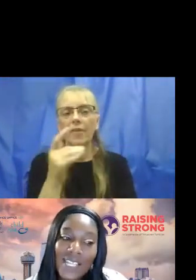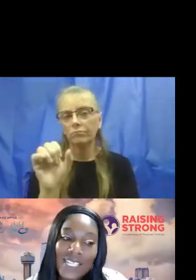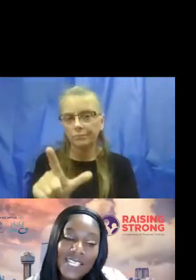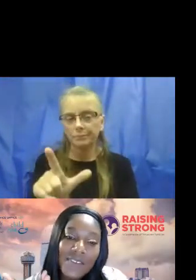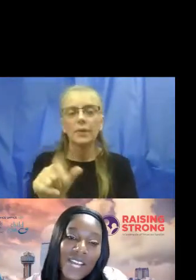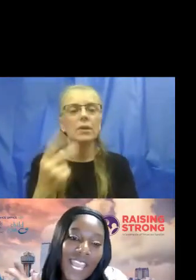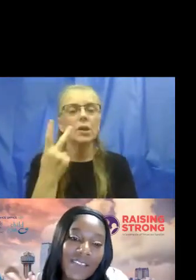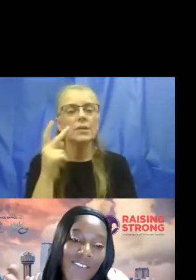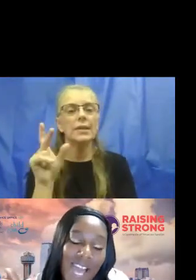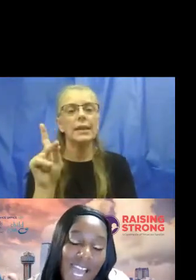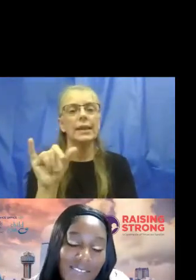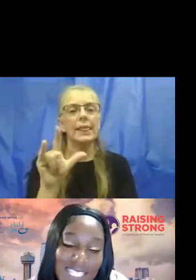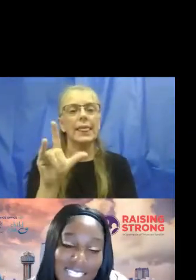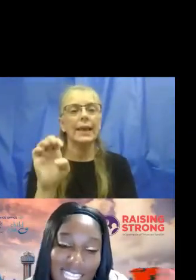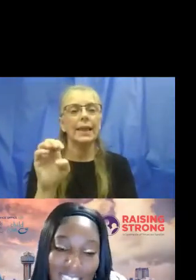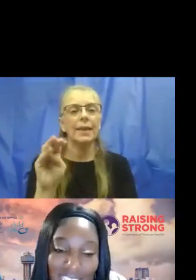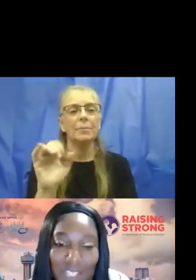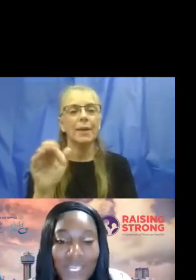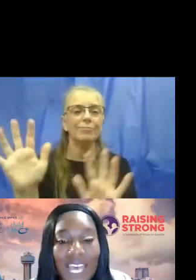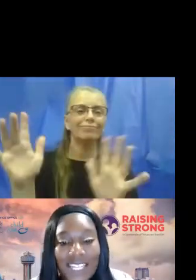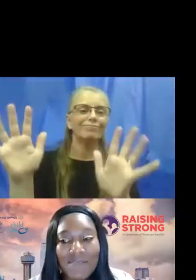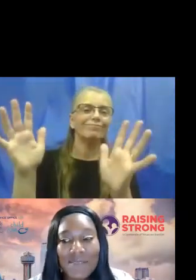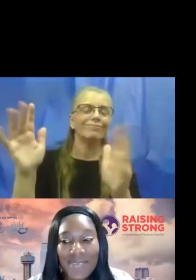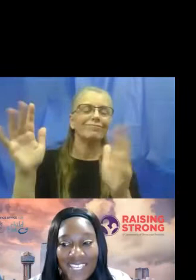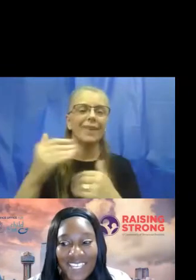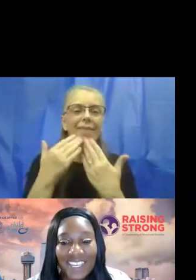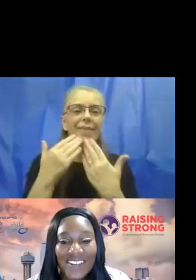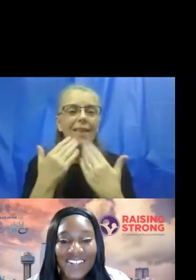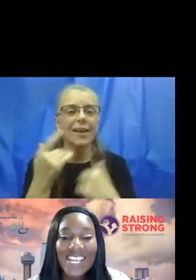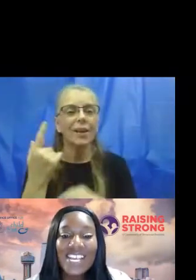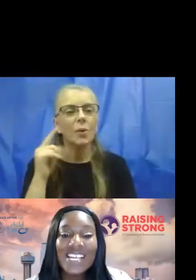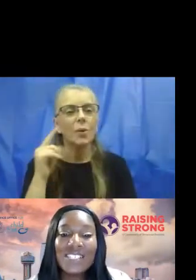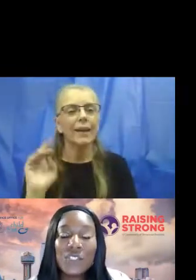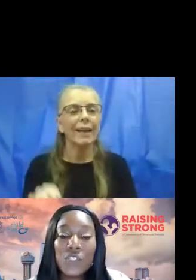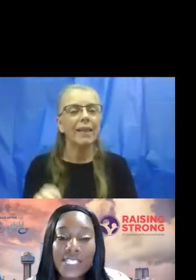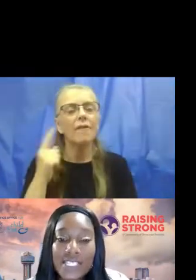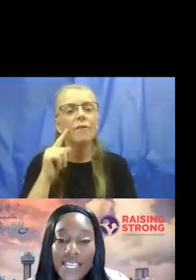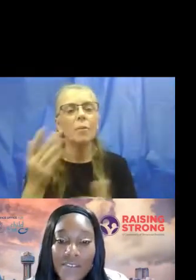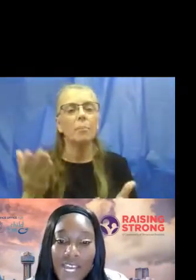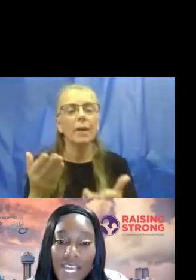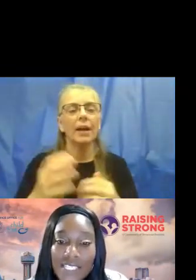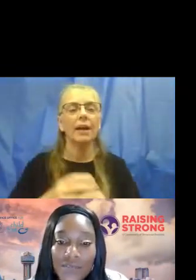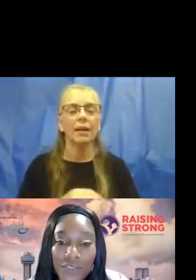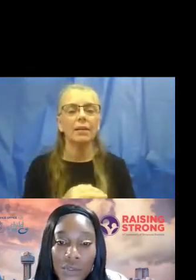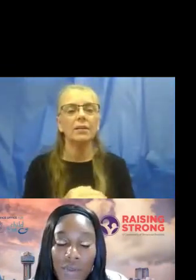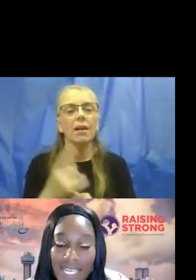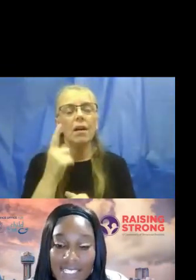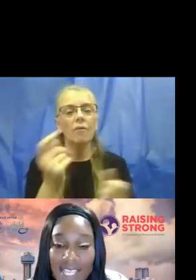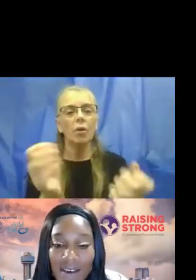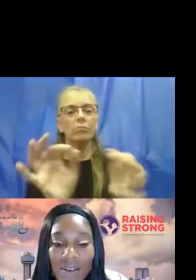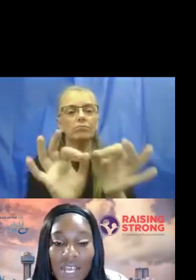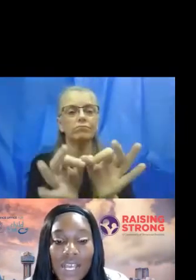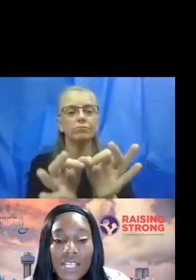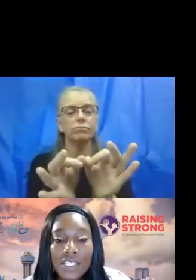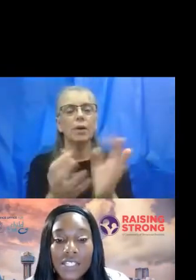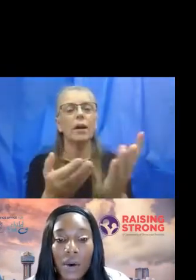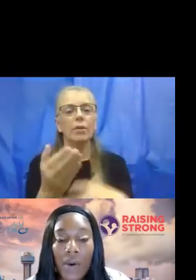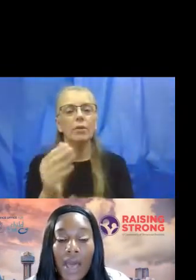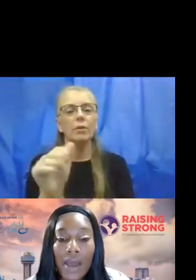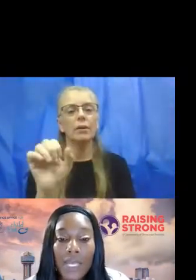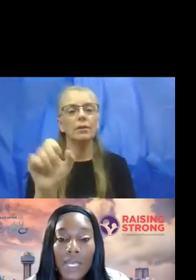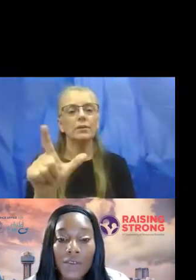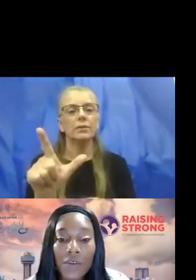Miller, y'all. Let's give her a hand five. Let's say thank you, Kelly, for being here to translate for us through ASL.